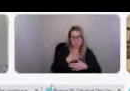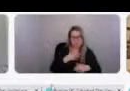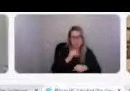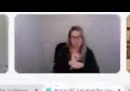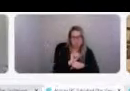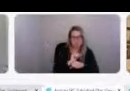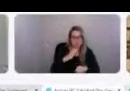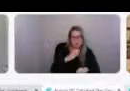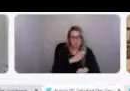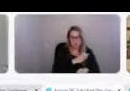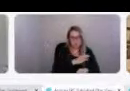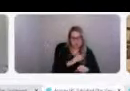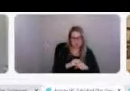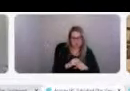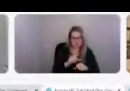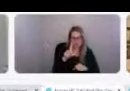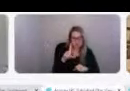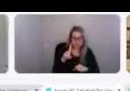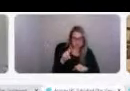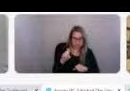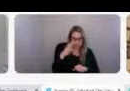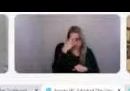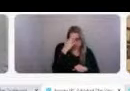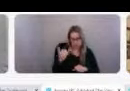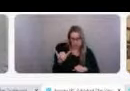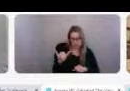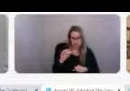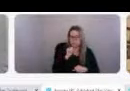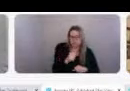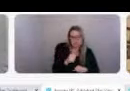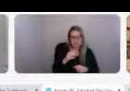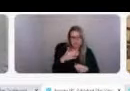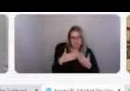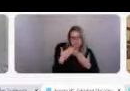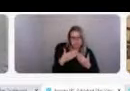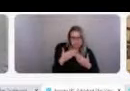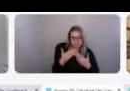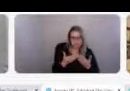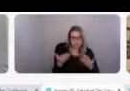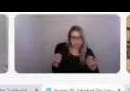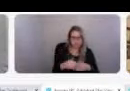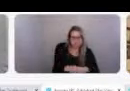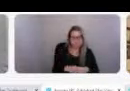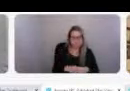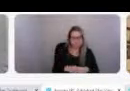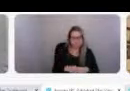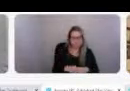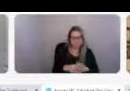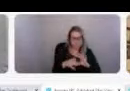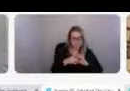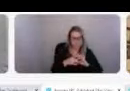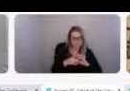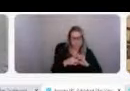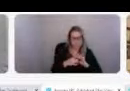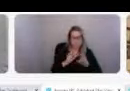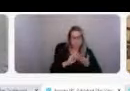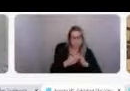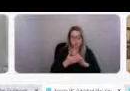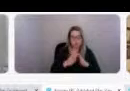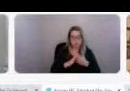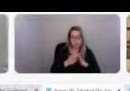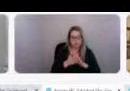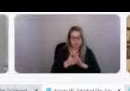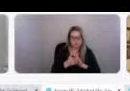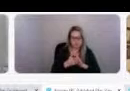commission to construct legislative district we know this is not not an easy task in regards to the community has proposed refinements to the